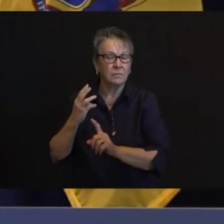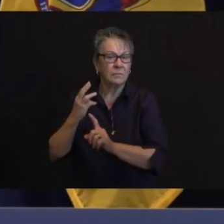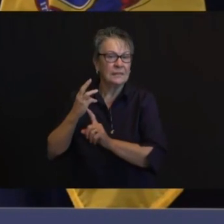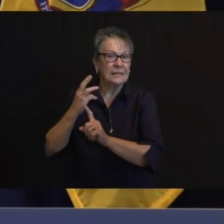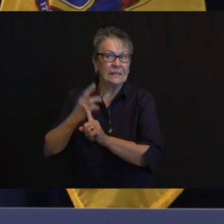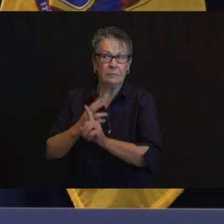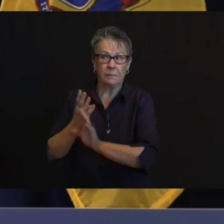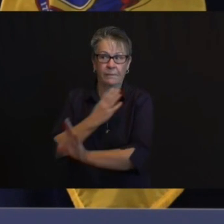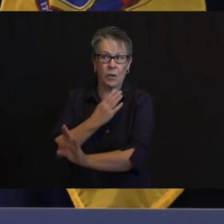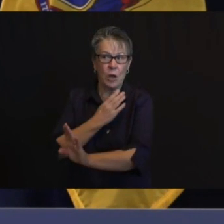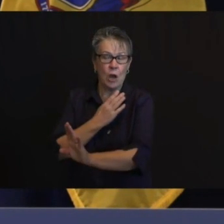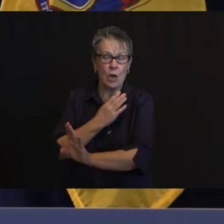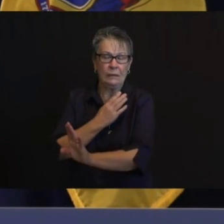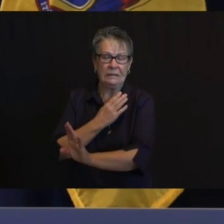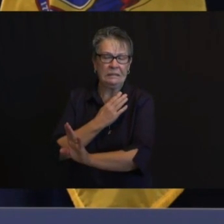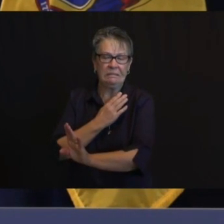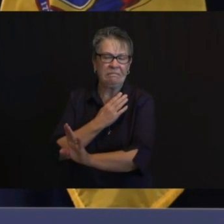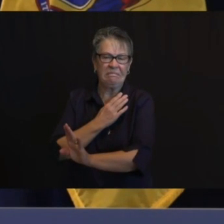Thank you, Judy.